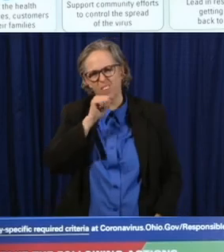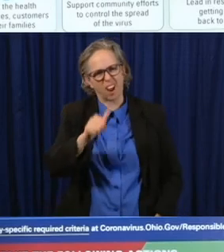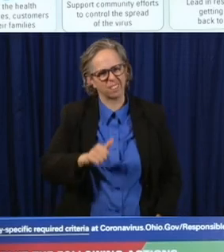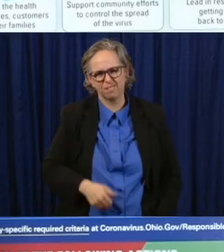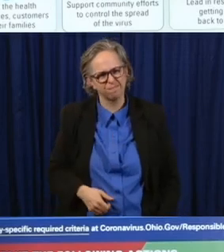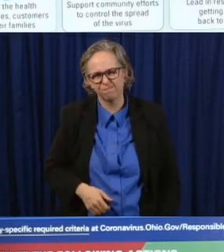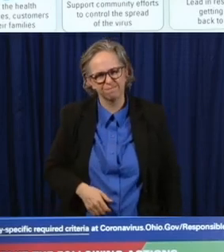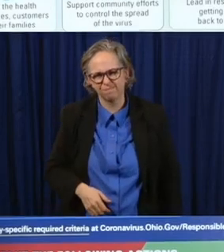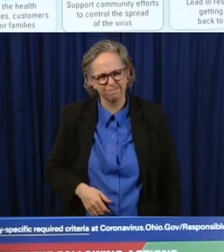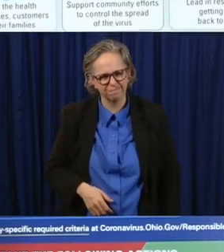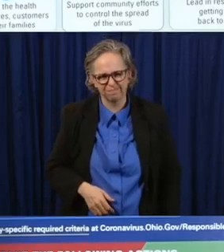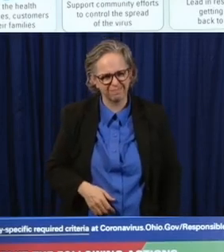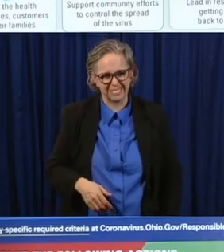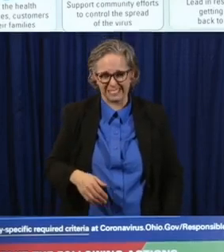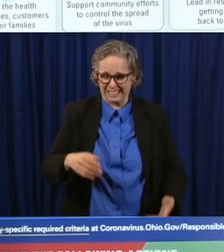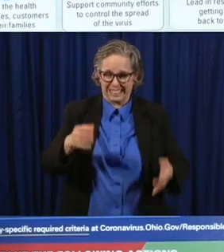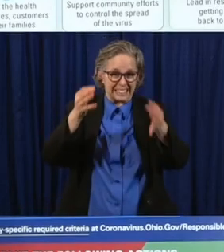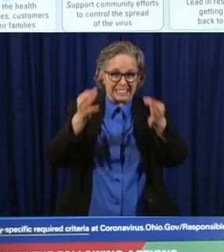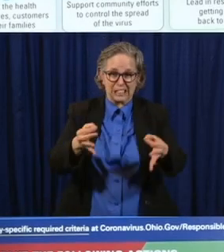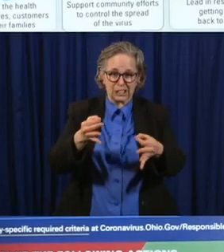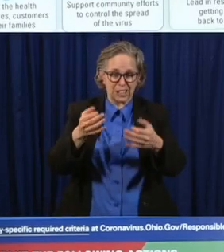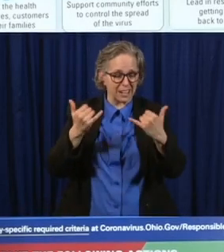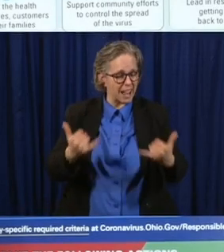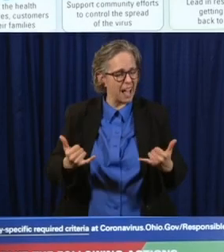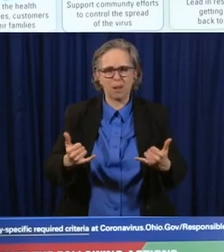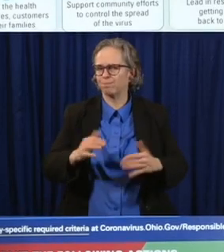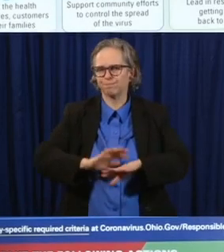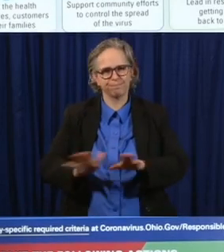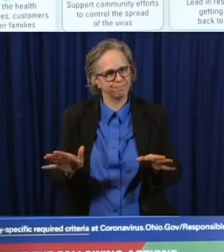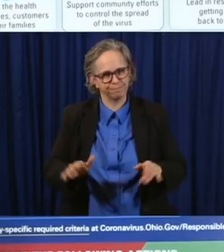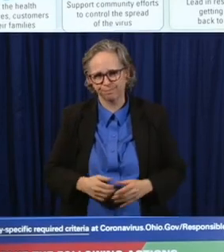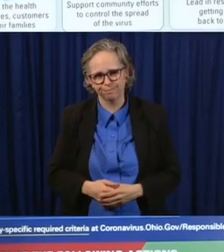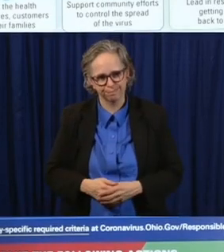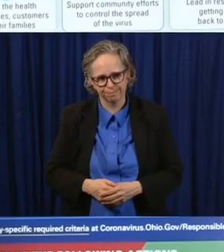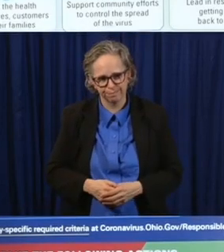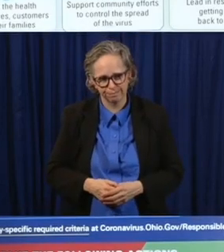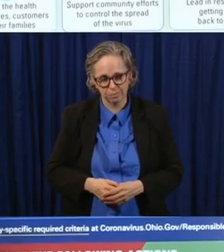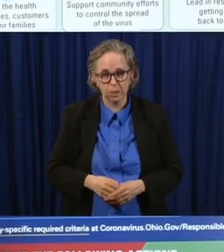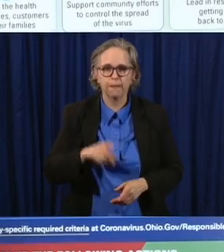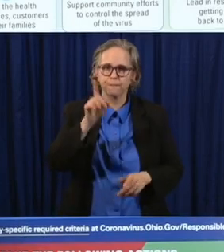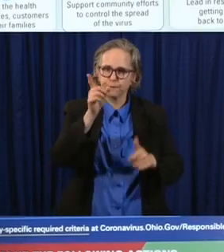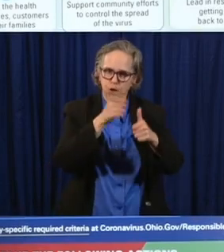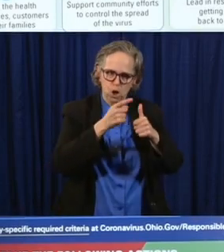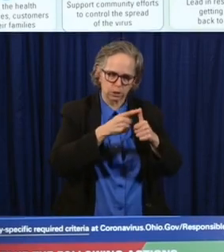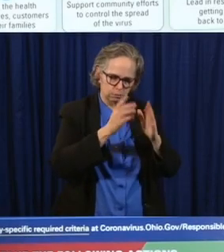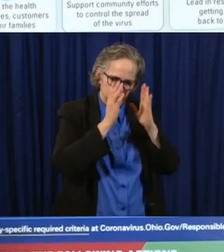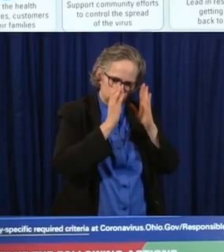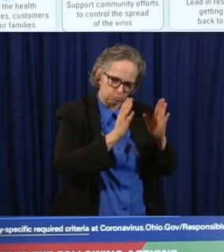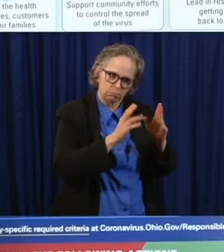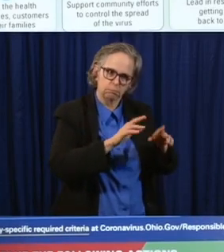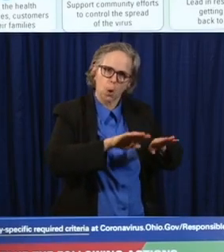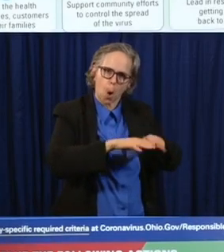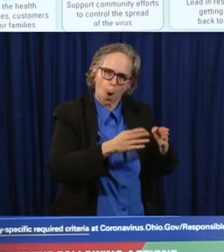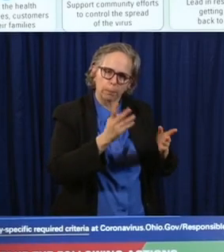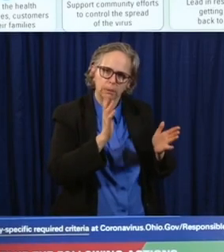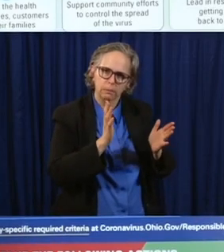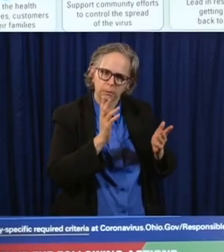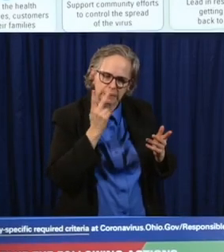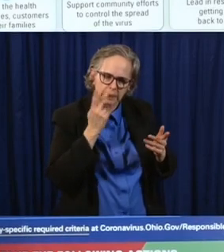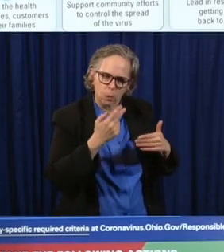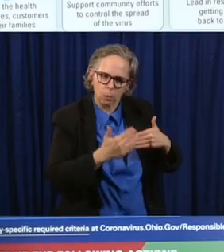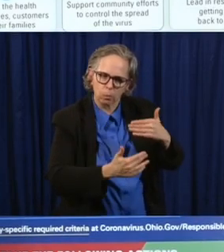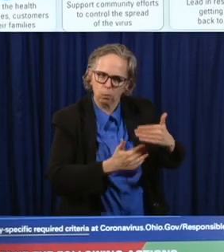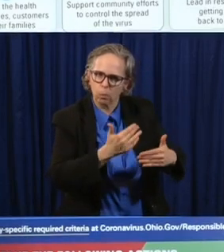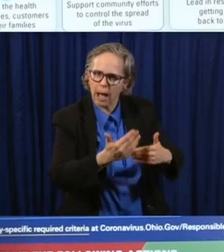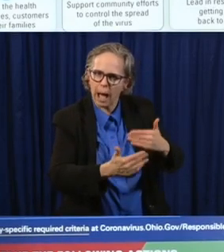to make that decision. And again, we got to see how this works and kind of take this